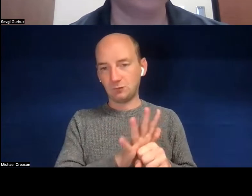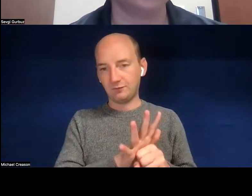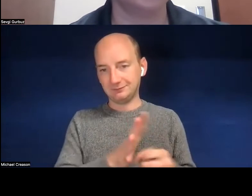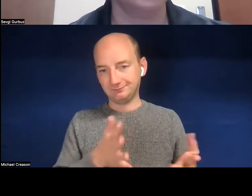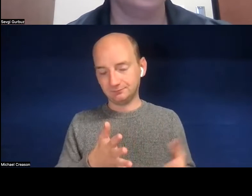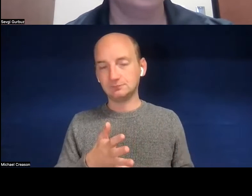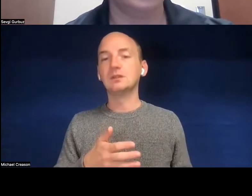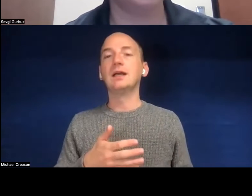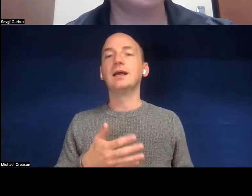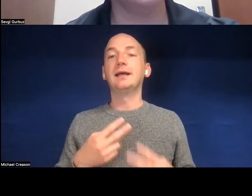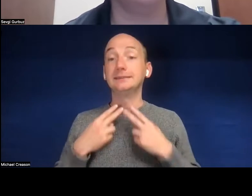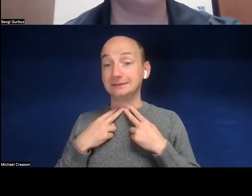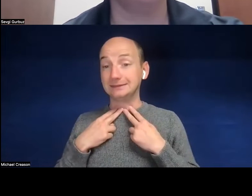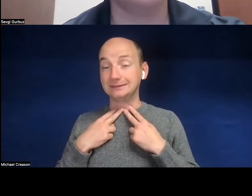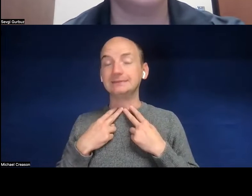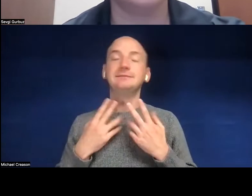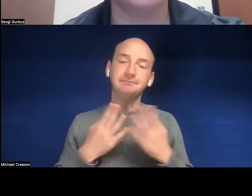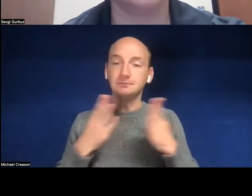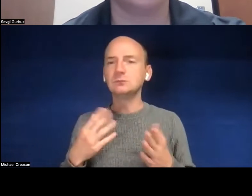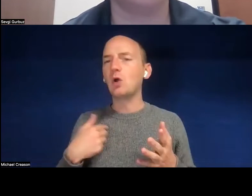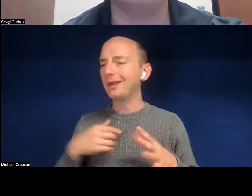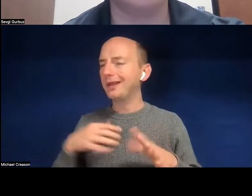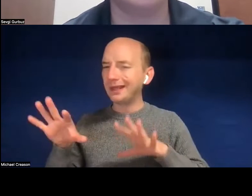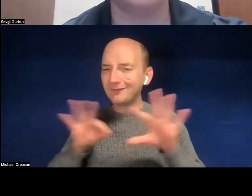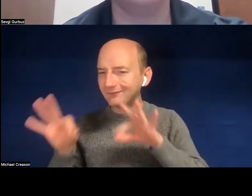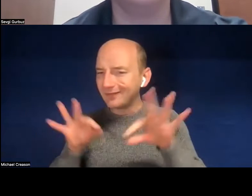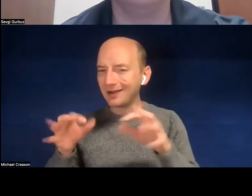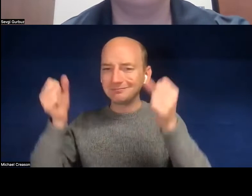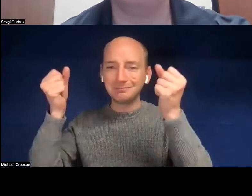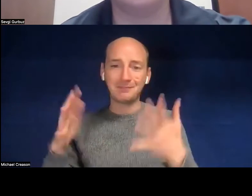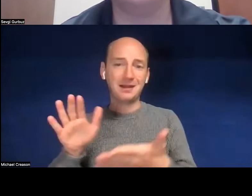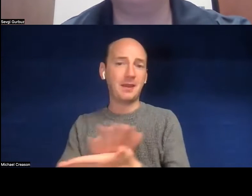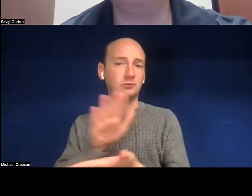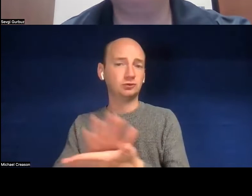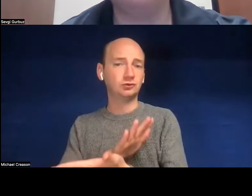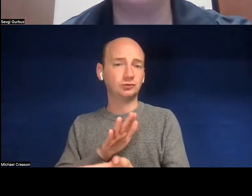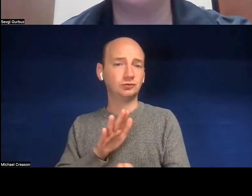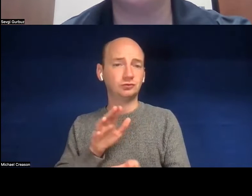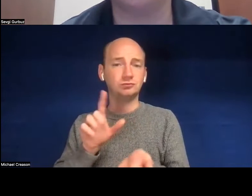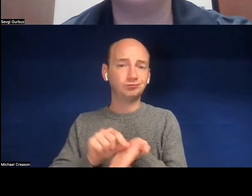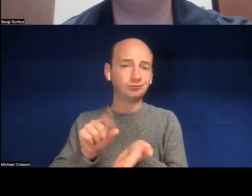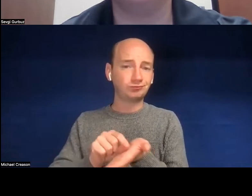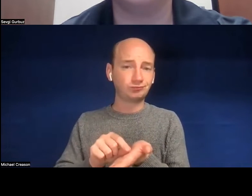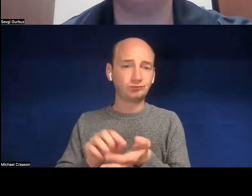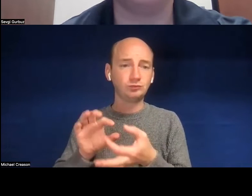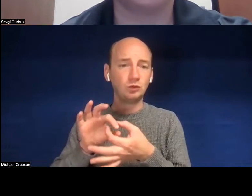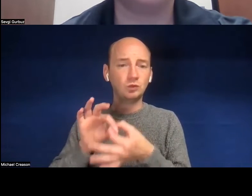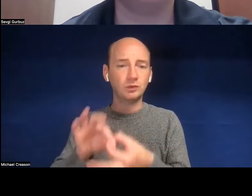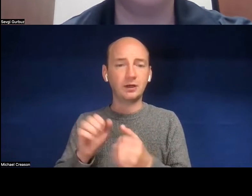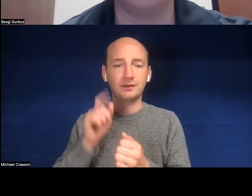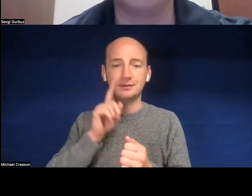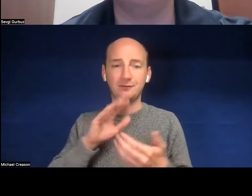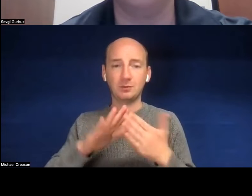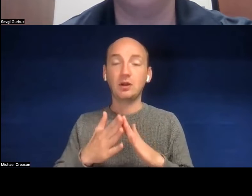of papers, especially those involving the Kinect sensor, I might say. I think members of the computer